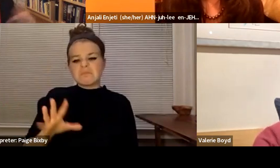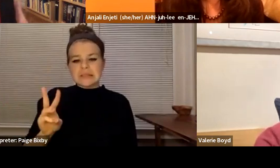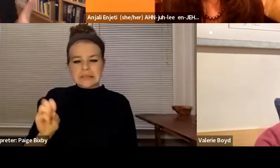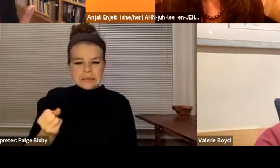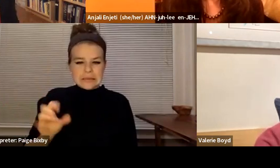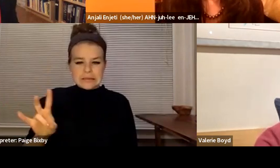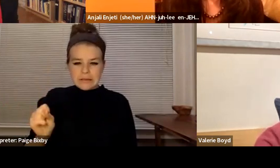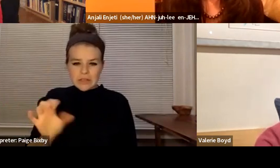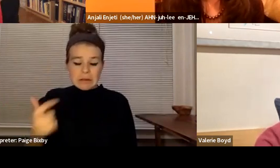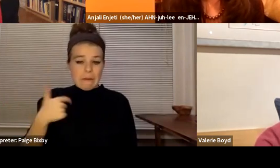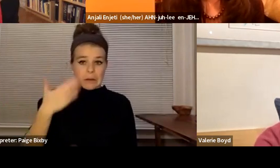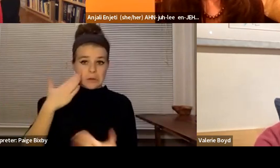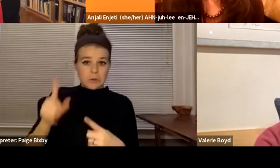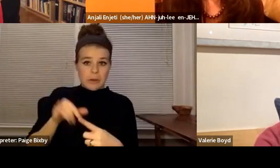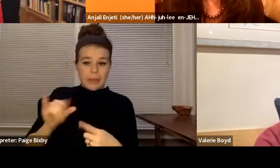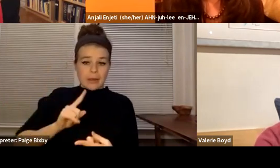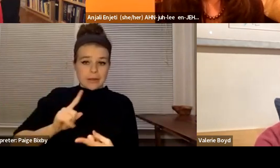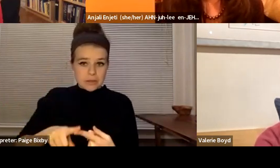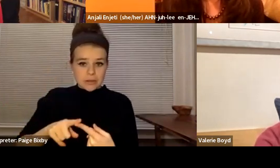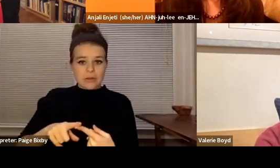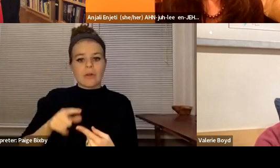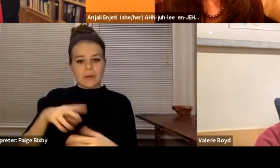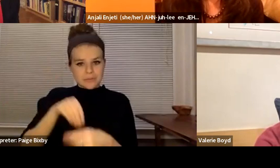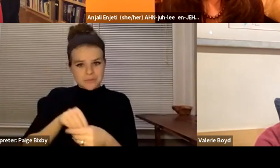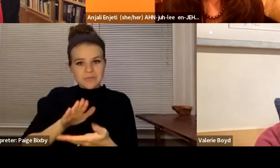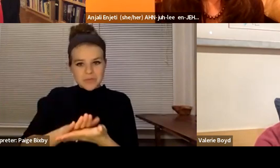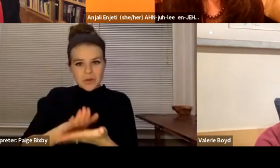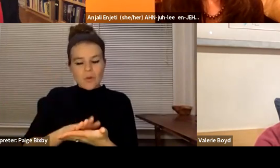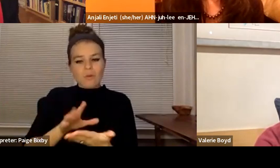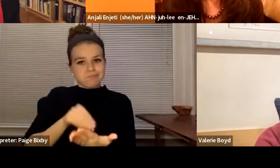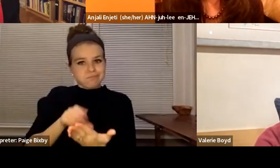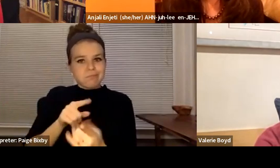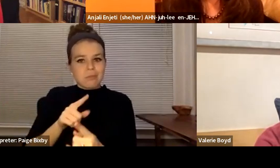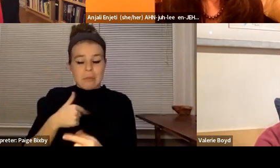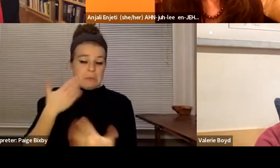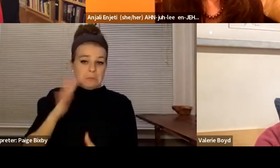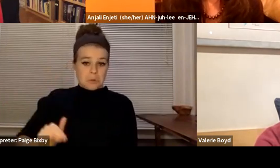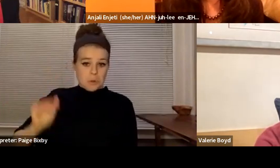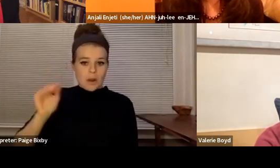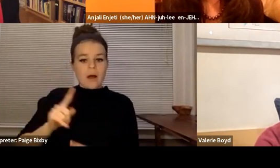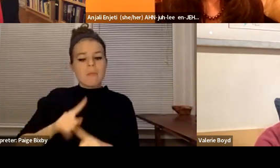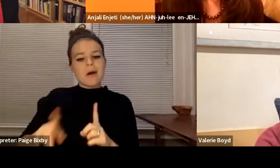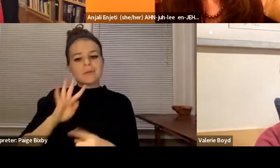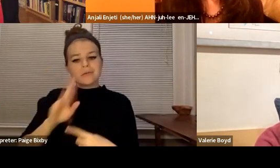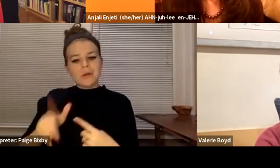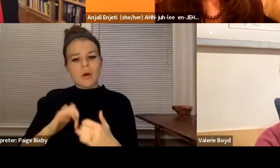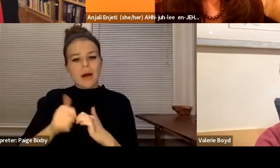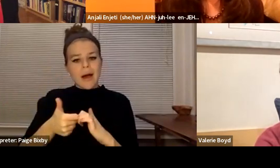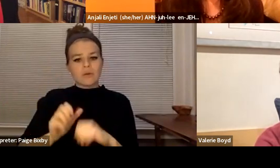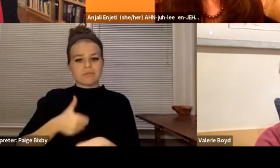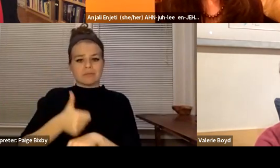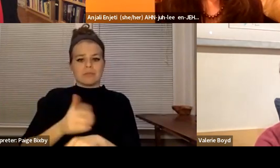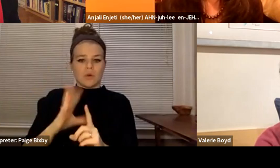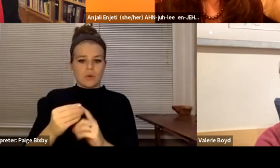this. I didn't know that growing up. But I saw in his choreography an example of how to foreground your cultural influences without translating